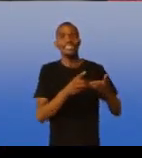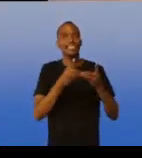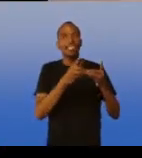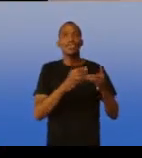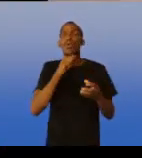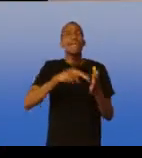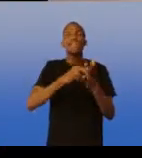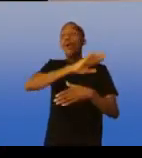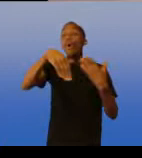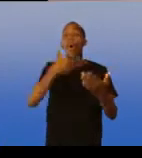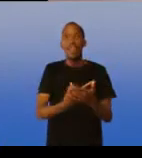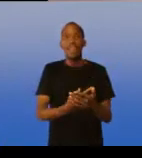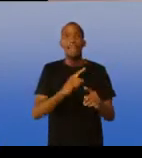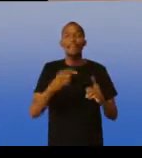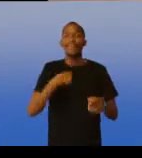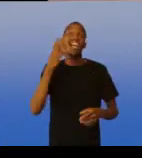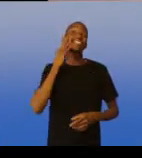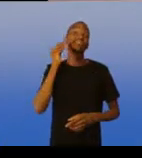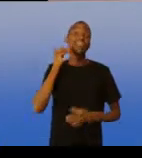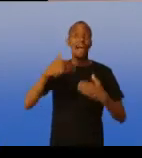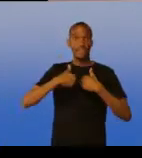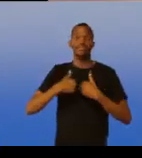I'm just saying that is what I've experienced thus far.